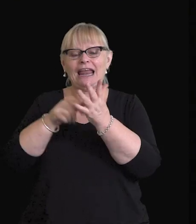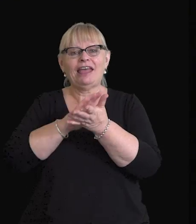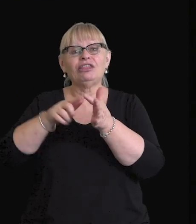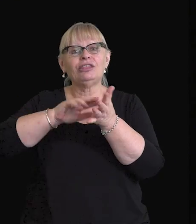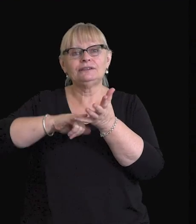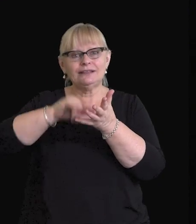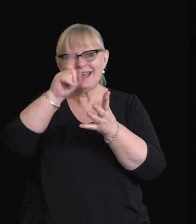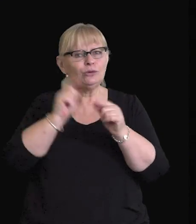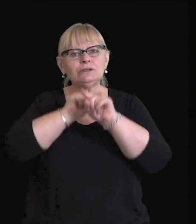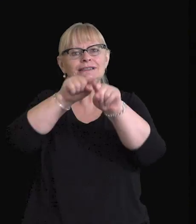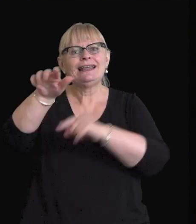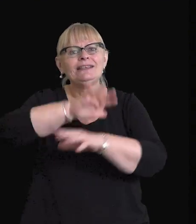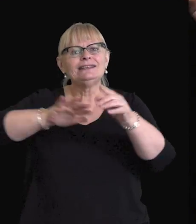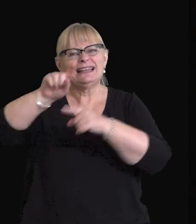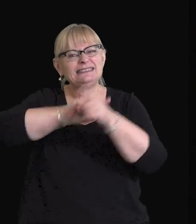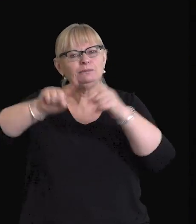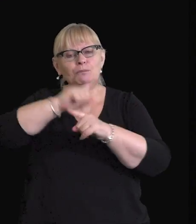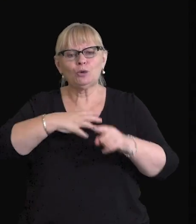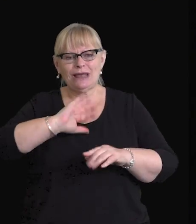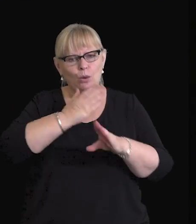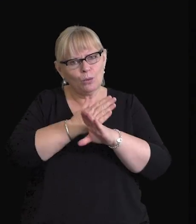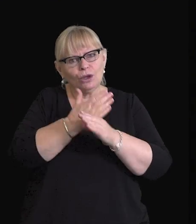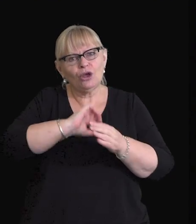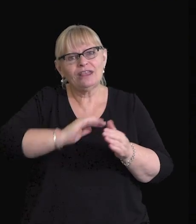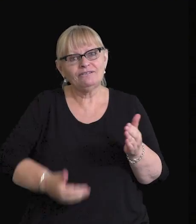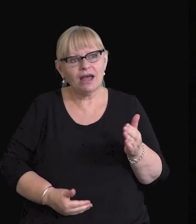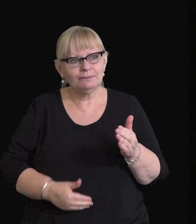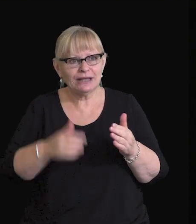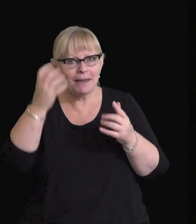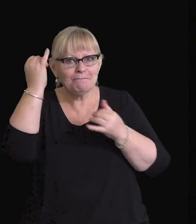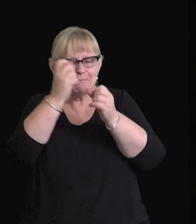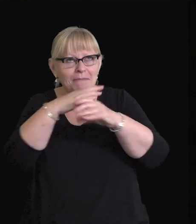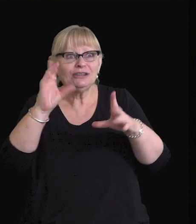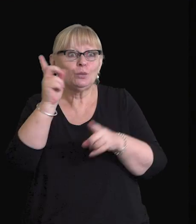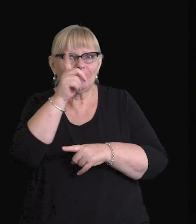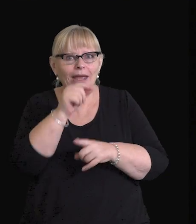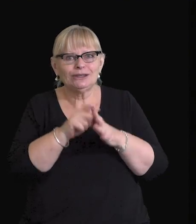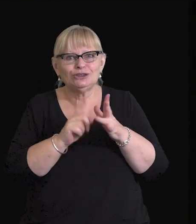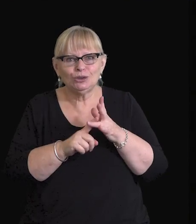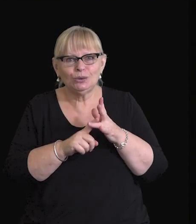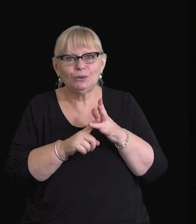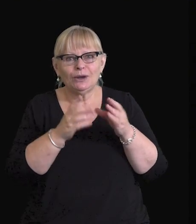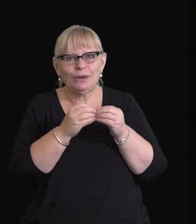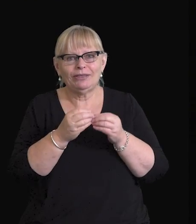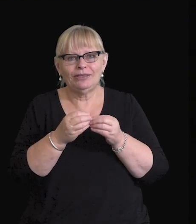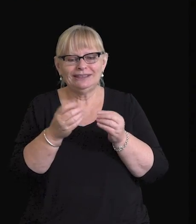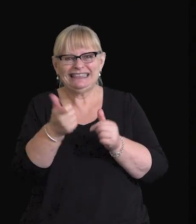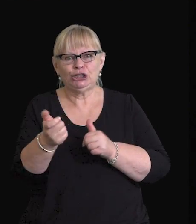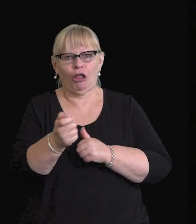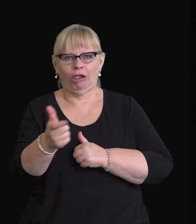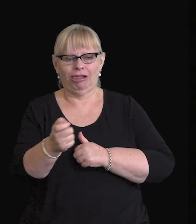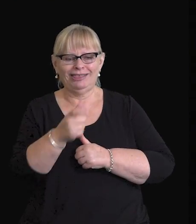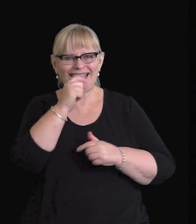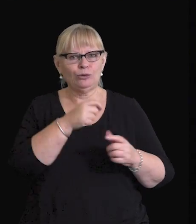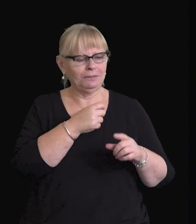their farms. Can you imagine what they would do with digital technology? One hand on the plough,